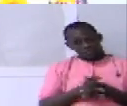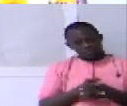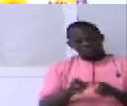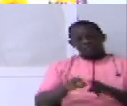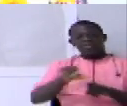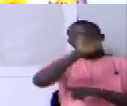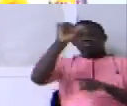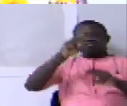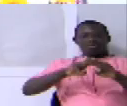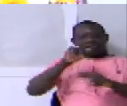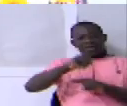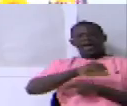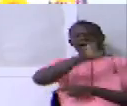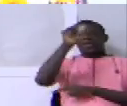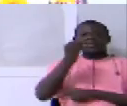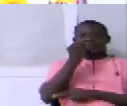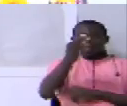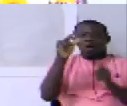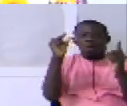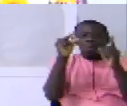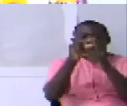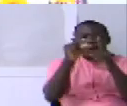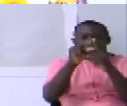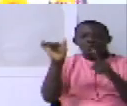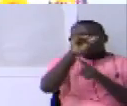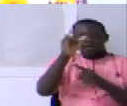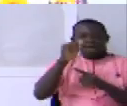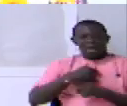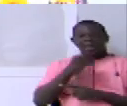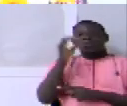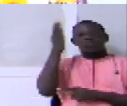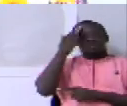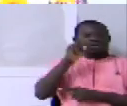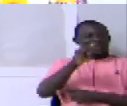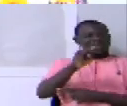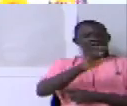And I come here and I said a word that I know is not existing.